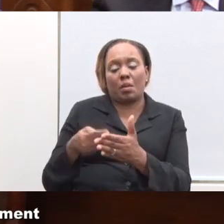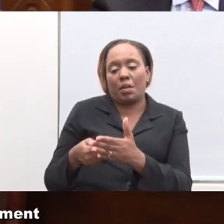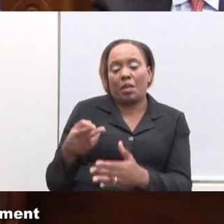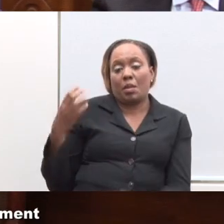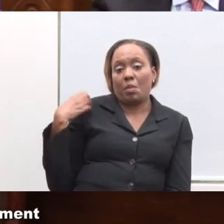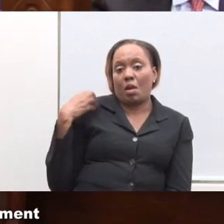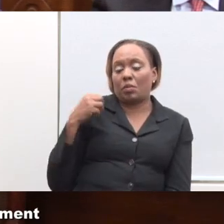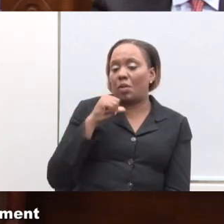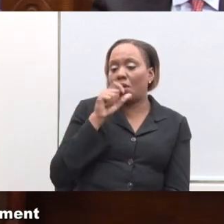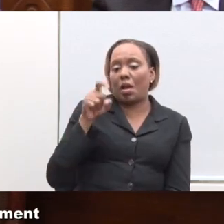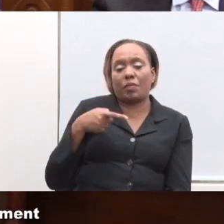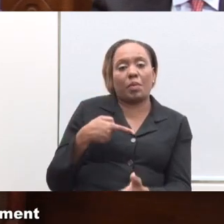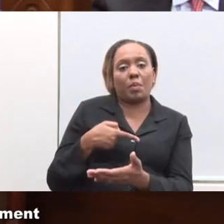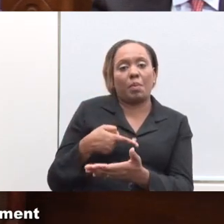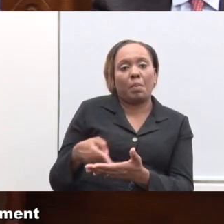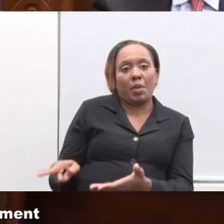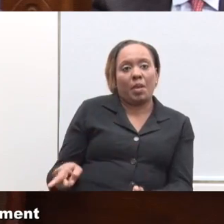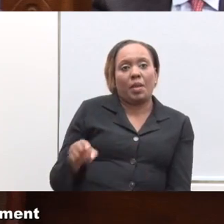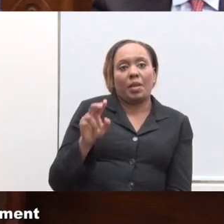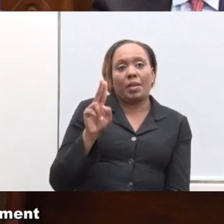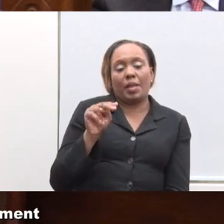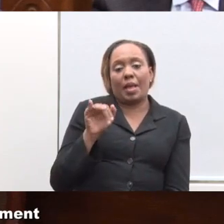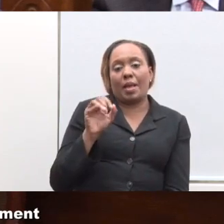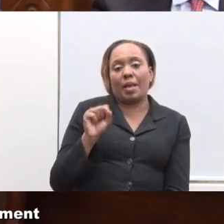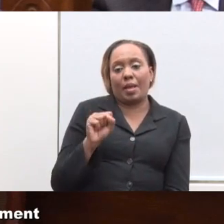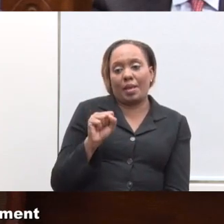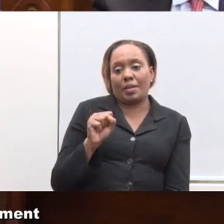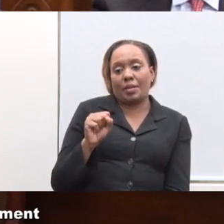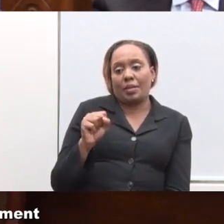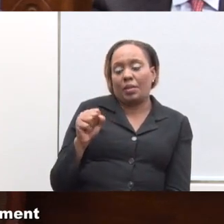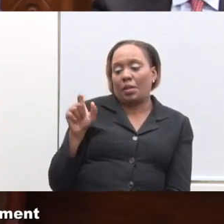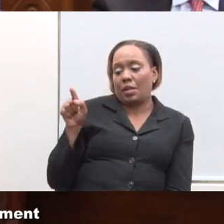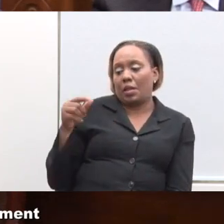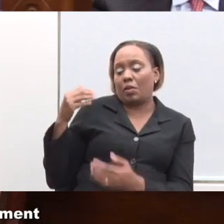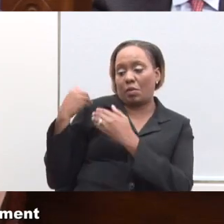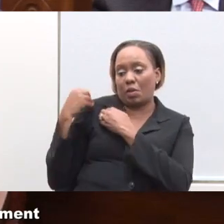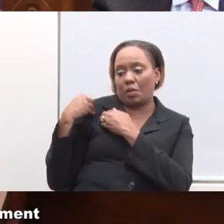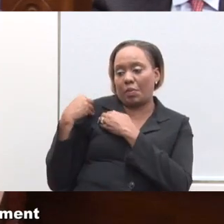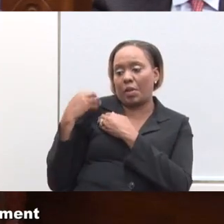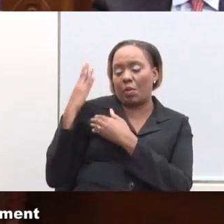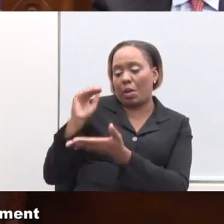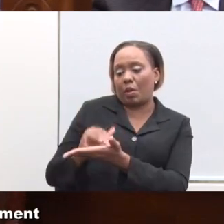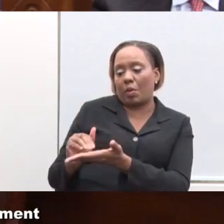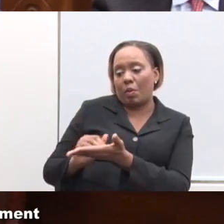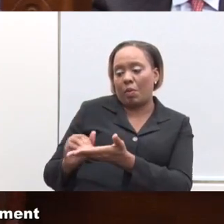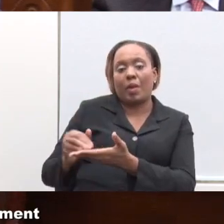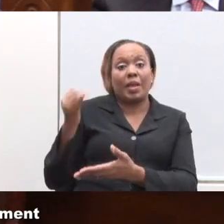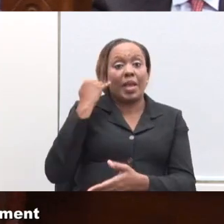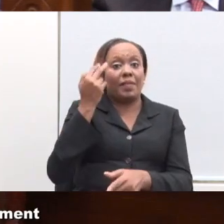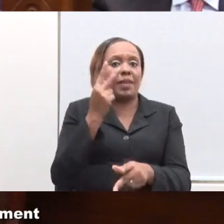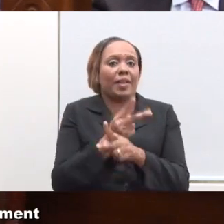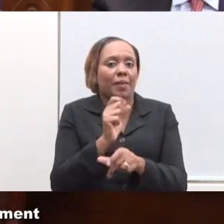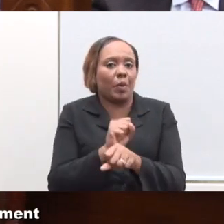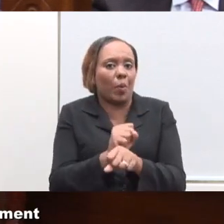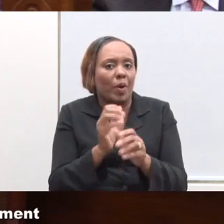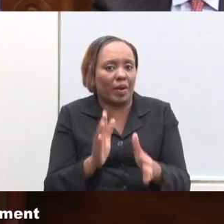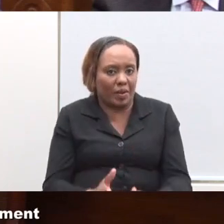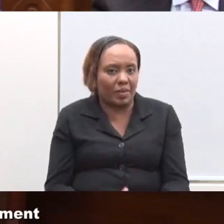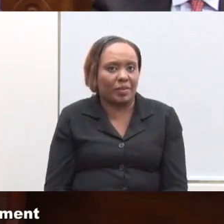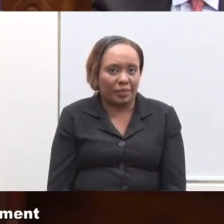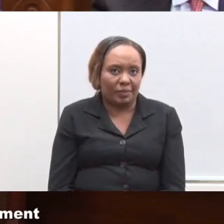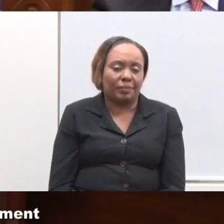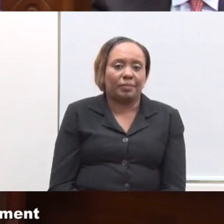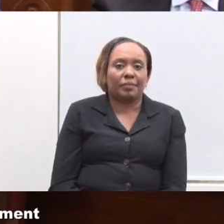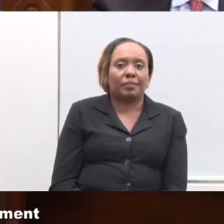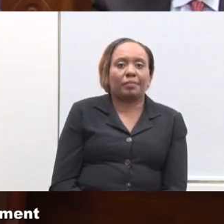instance, with the preparation to extend it for another 3 months immediately if the crisis goes beyond the first 3